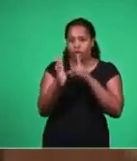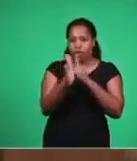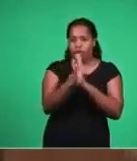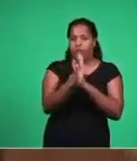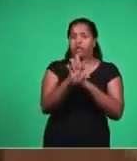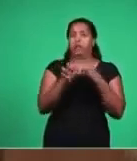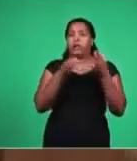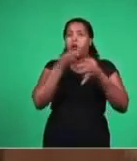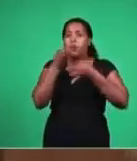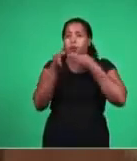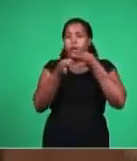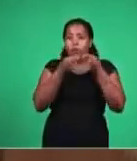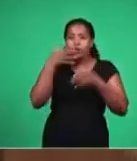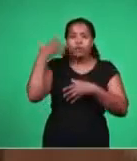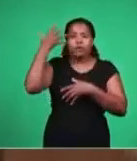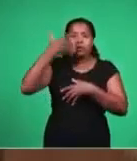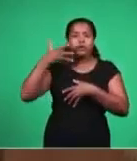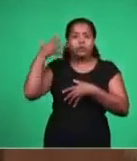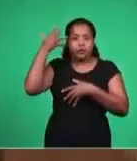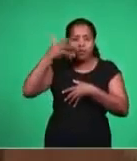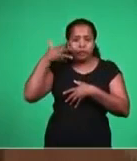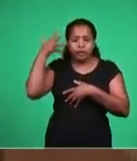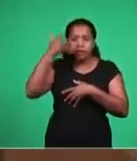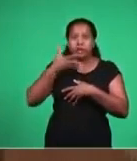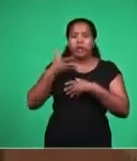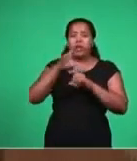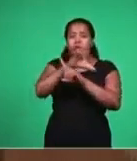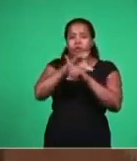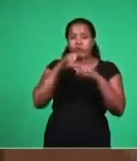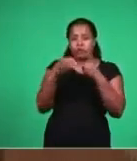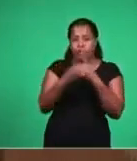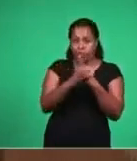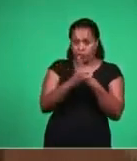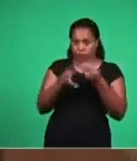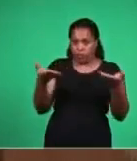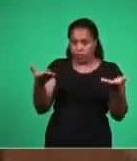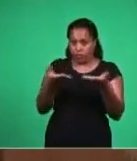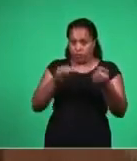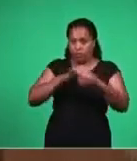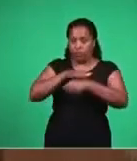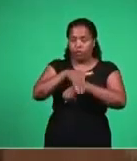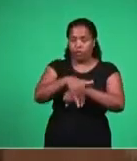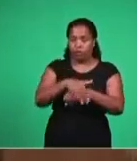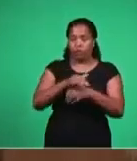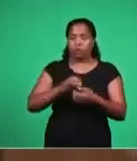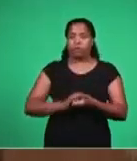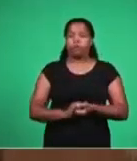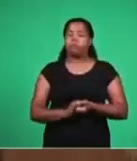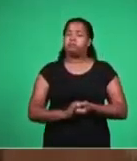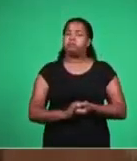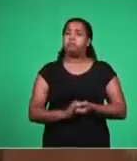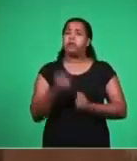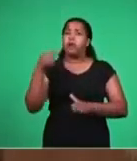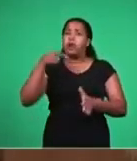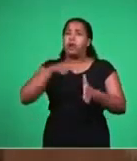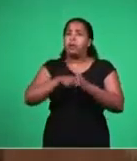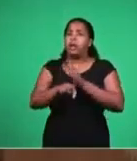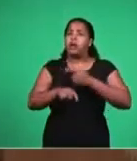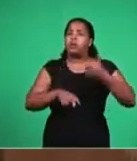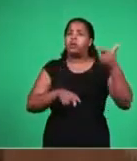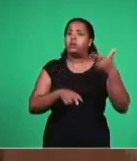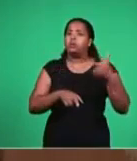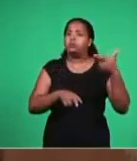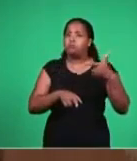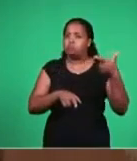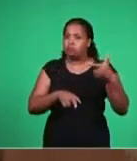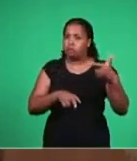end of this biblical school as a suggestion of the message for tonight. Amen. So let's go to the second